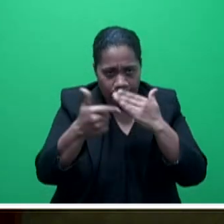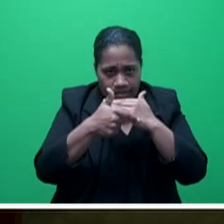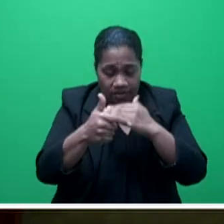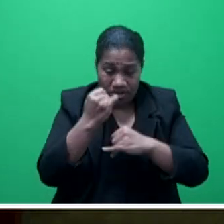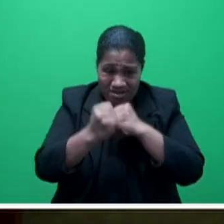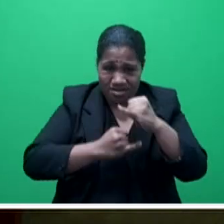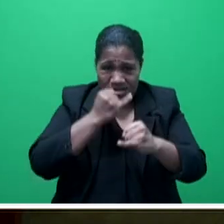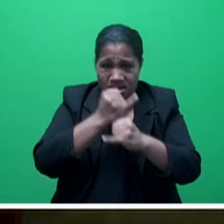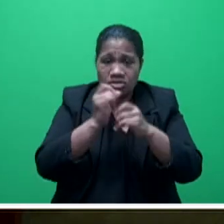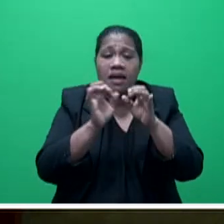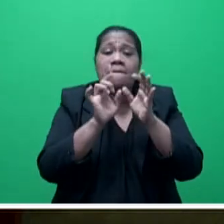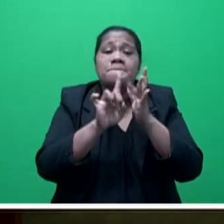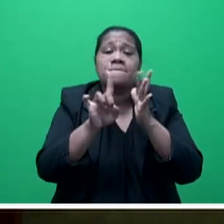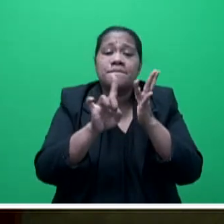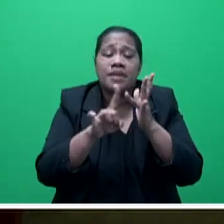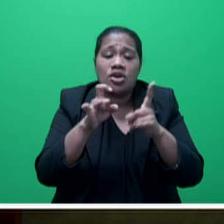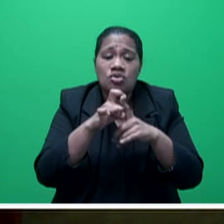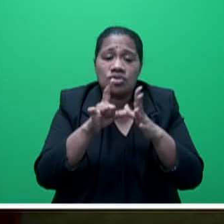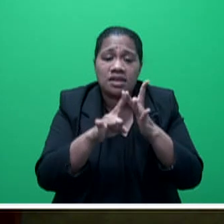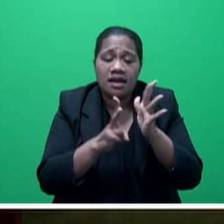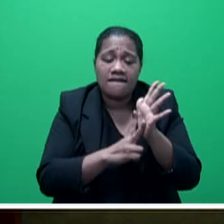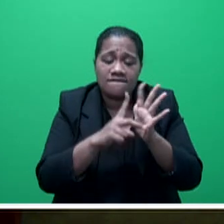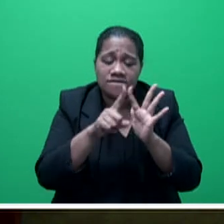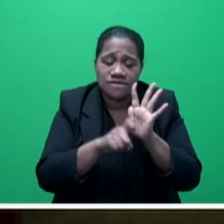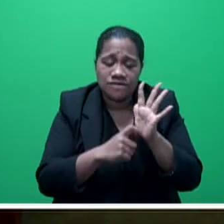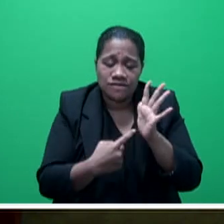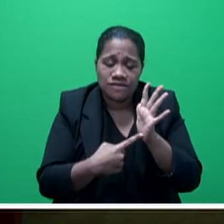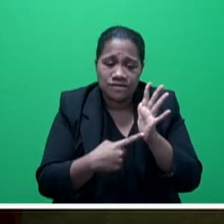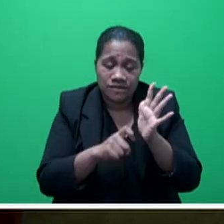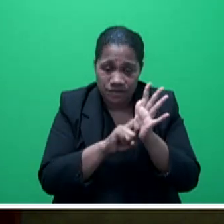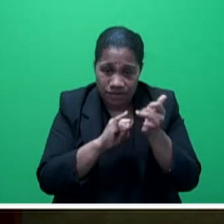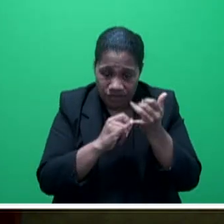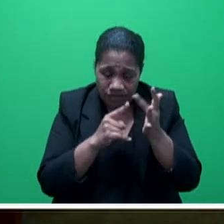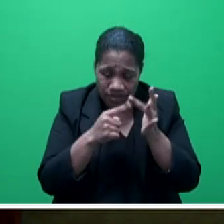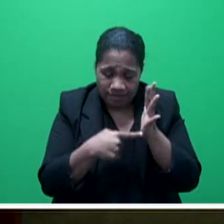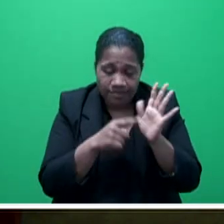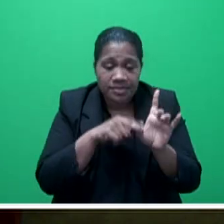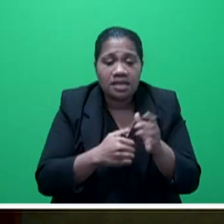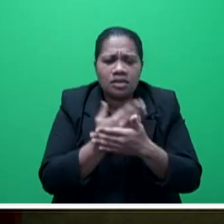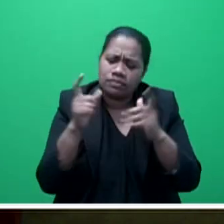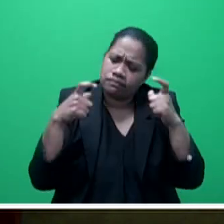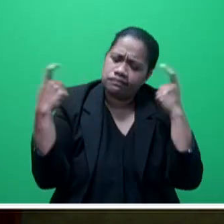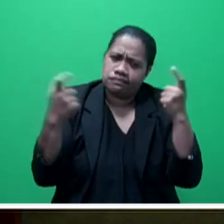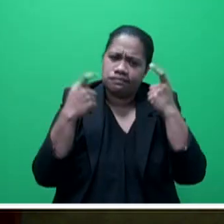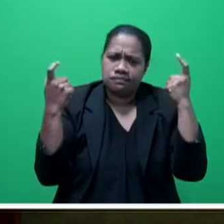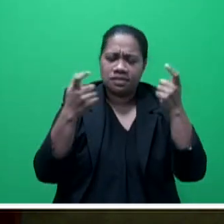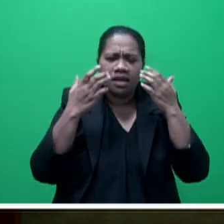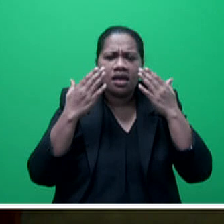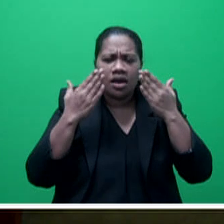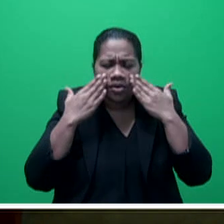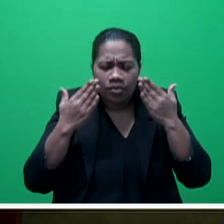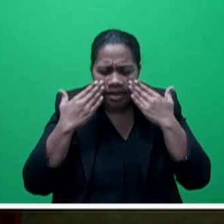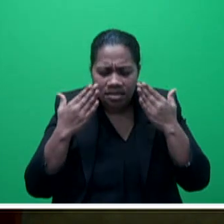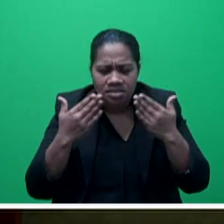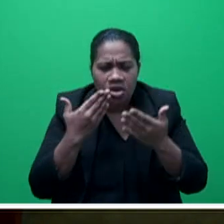International Biodiversity Day was celebrated on May 22nd, and along with a week to raise awareness on biodiversity, the important role